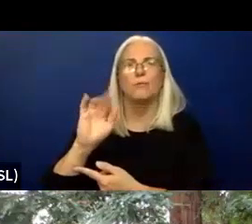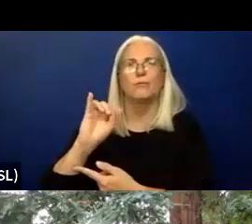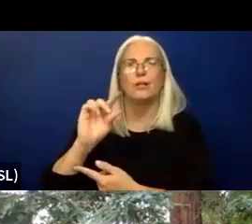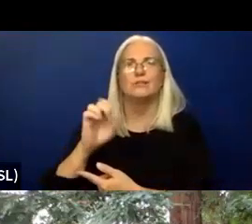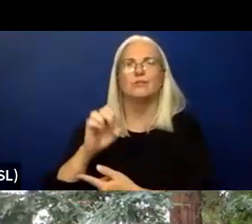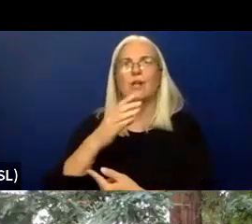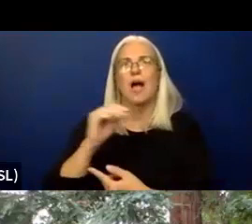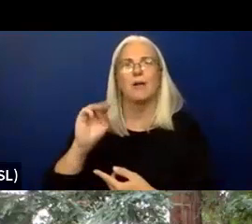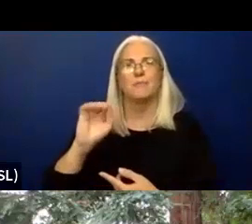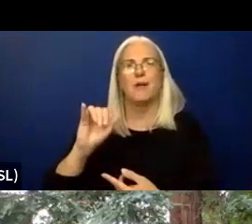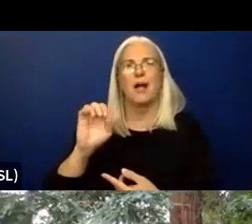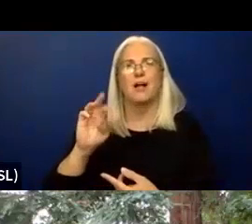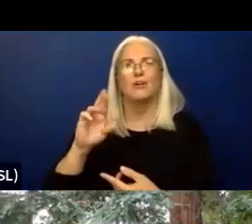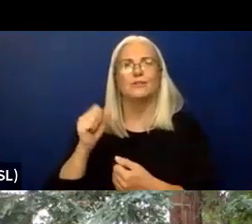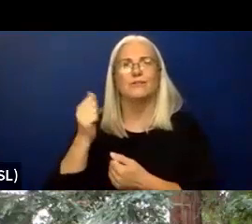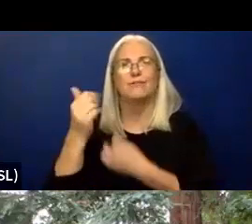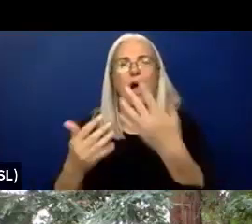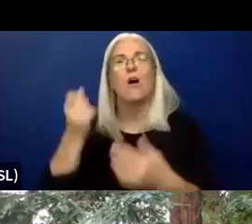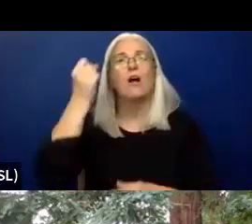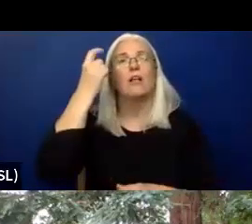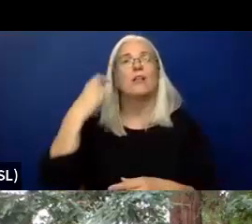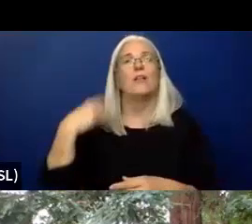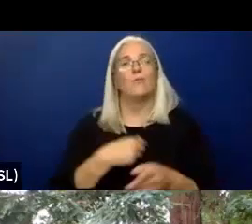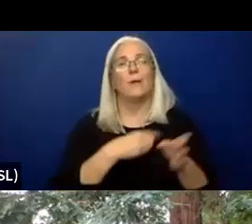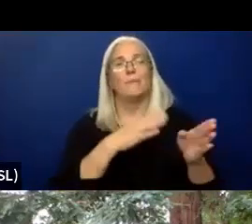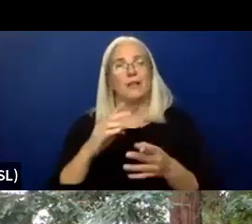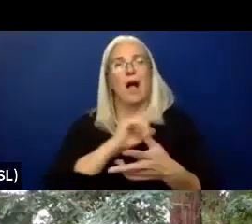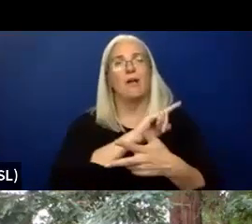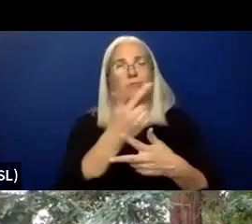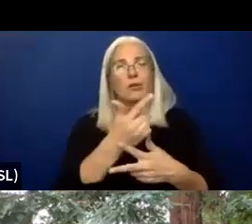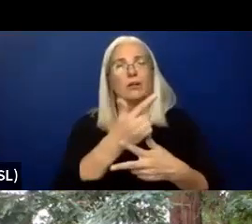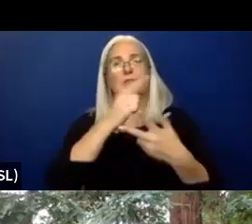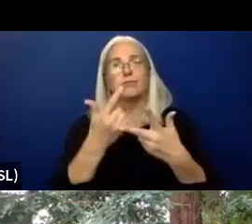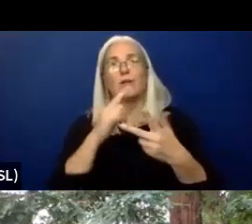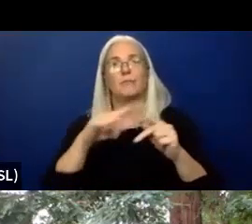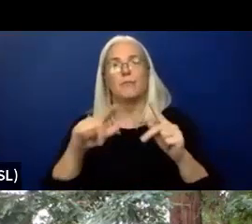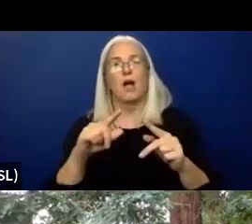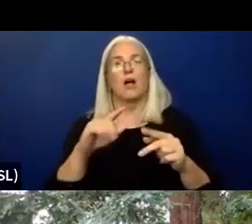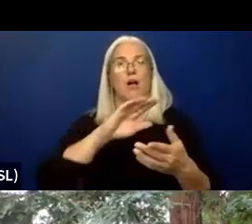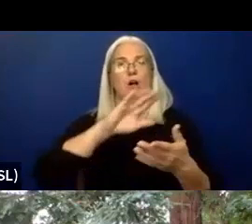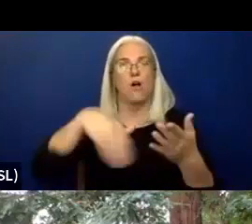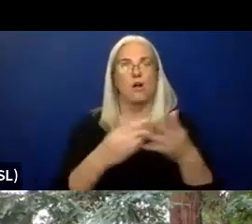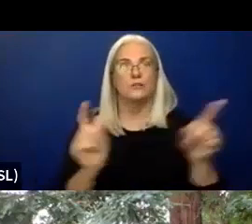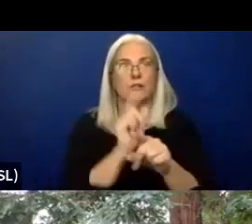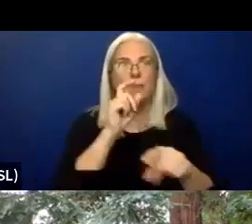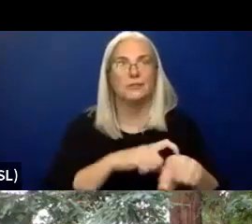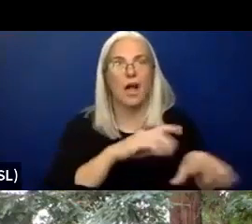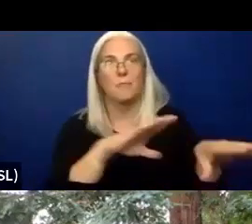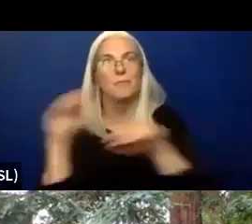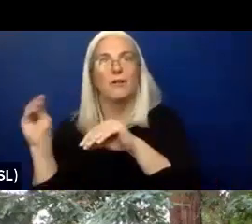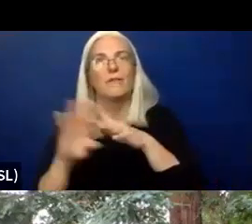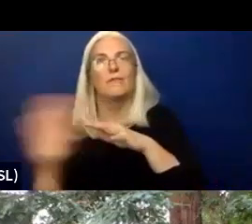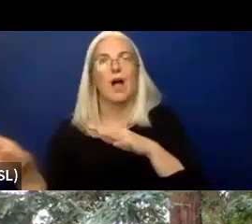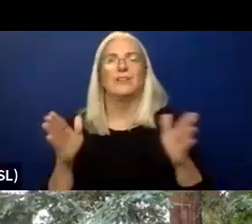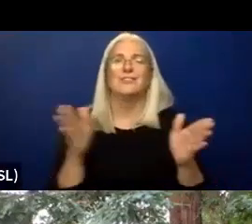work alert systems, and certainly this as well. The city and the county should be